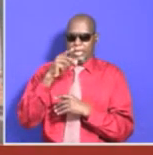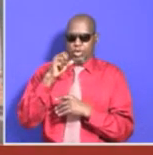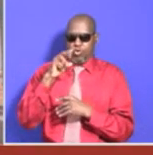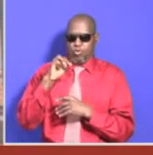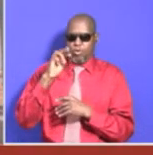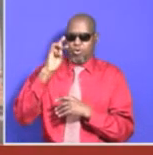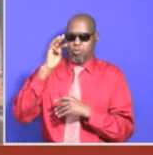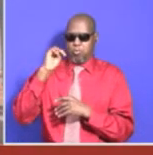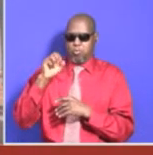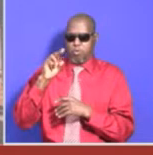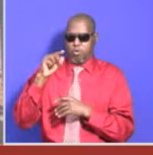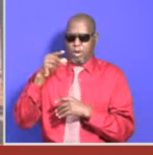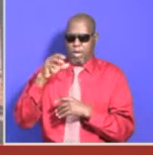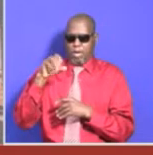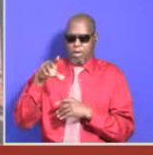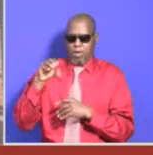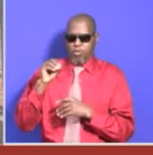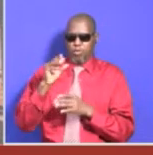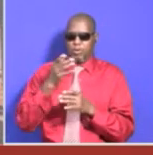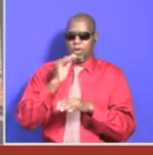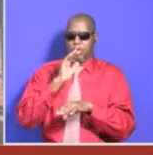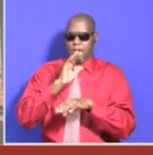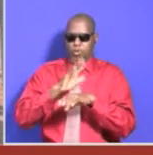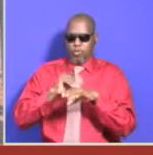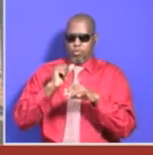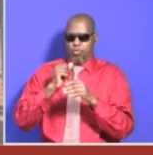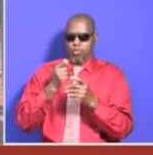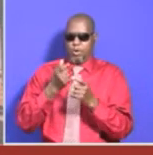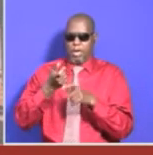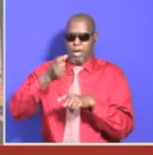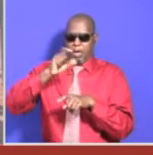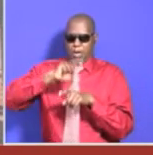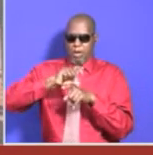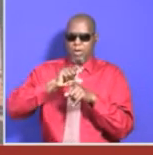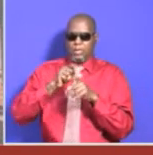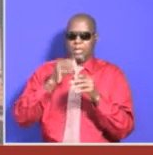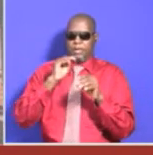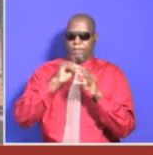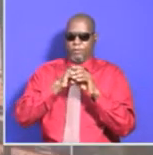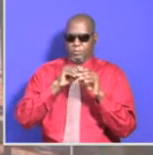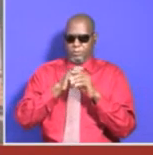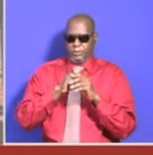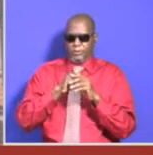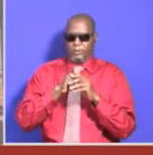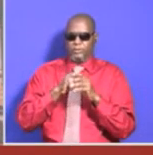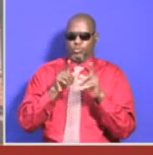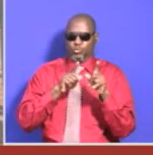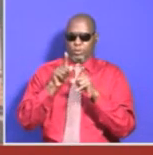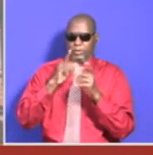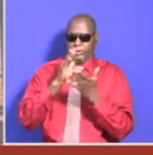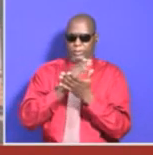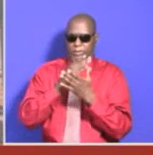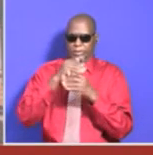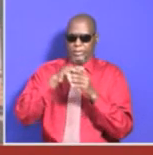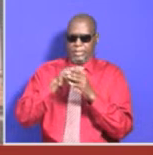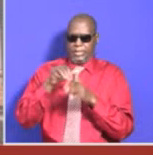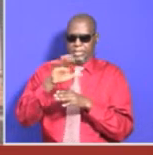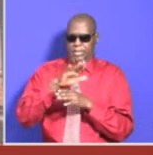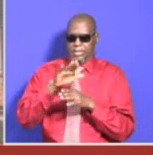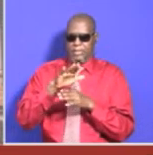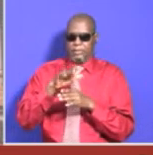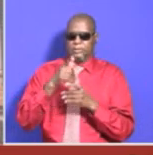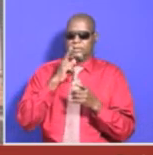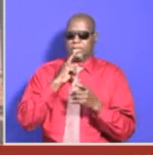and Malindi MP Amina Nyanzi, called for increased investment in reviving the tourism sector in the area. The Deputy President